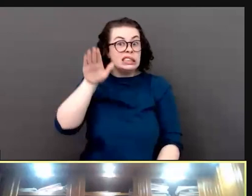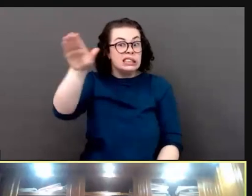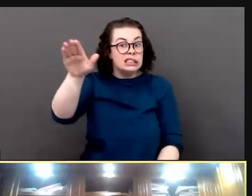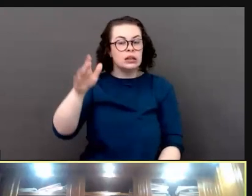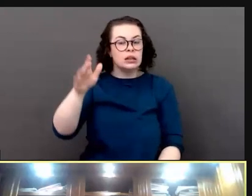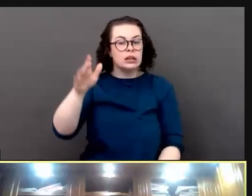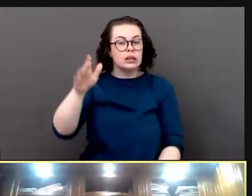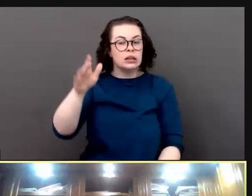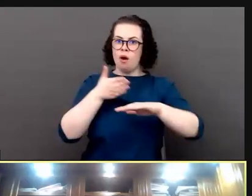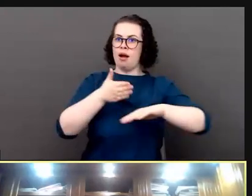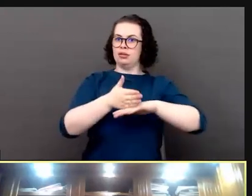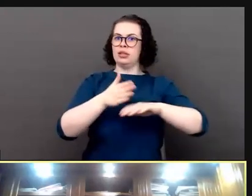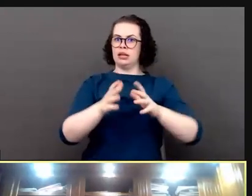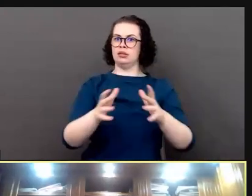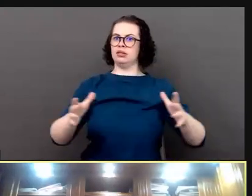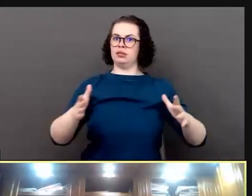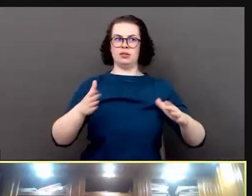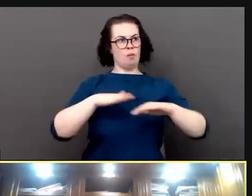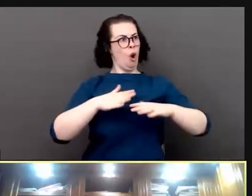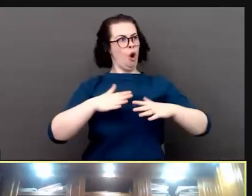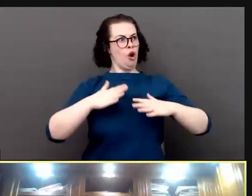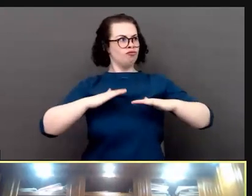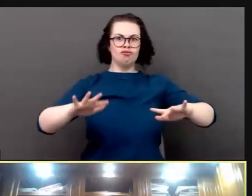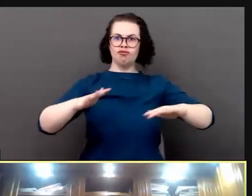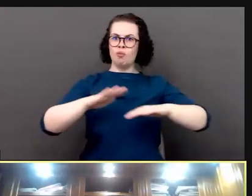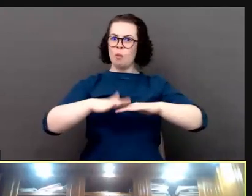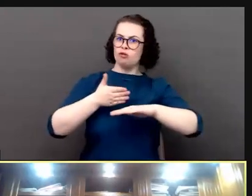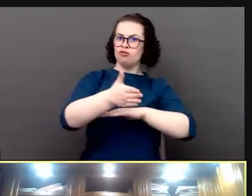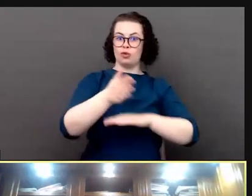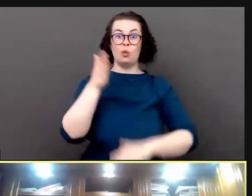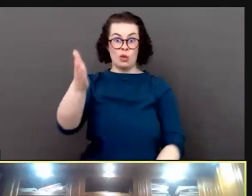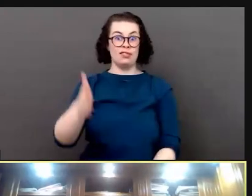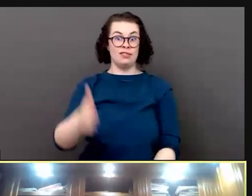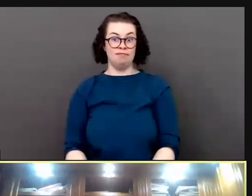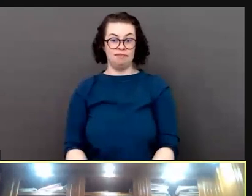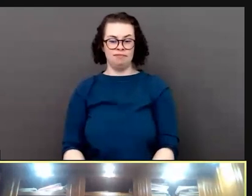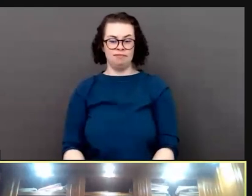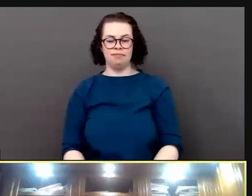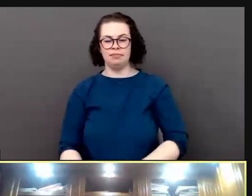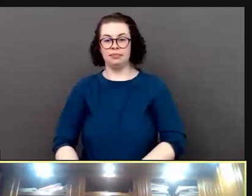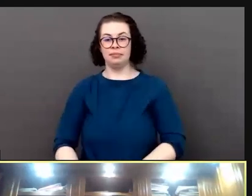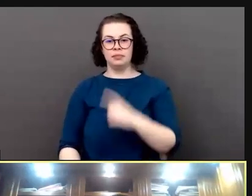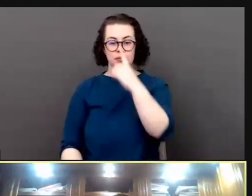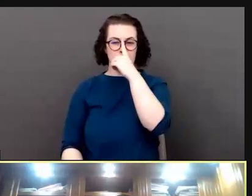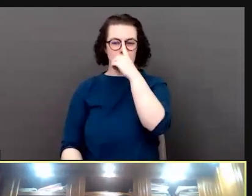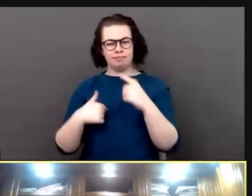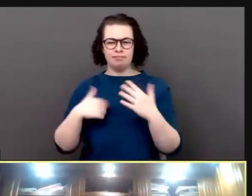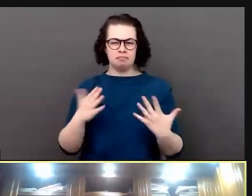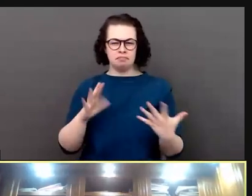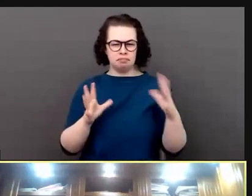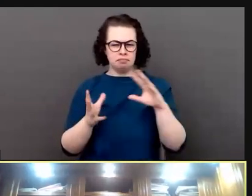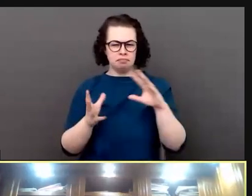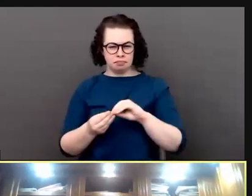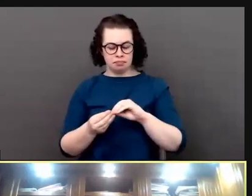accessibility in the built environment. Now, to finish, I would like to mention a couple of things. First of all, that in the new